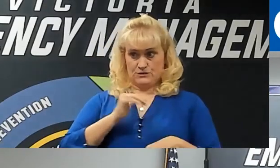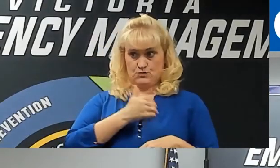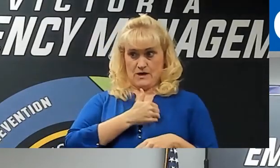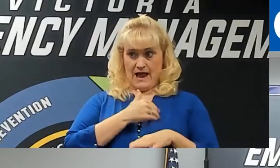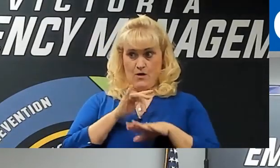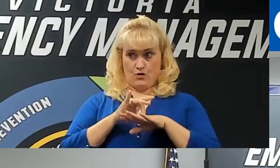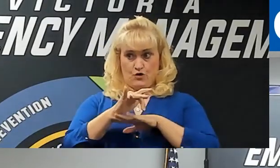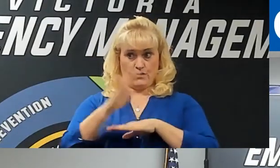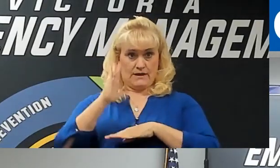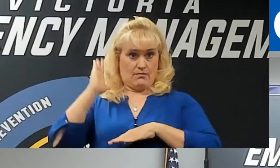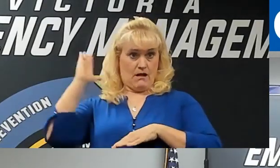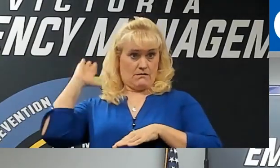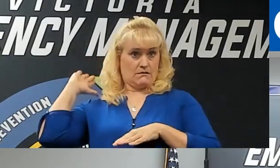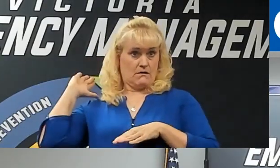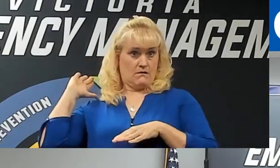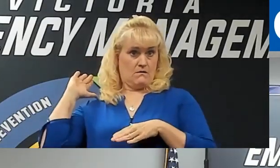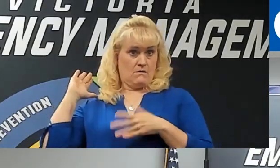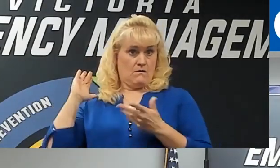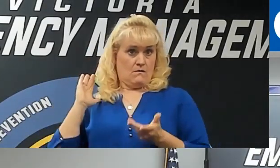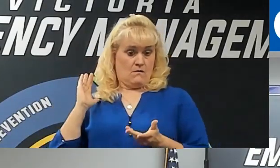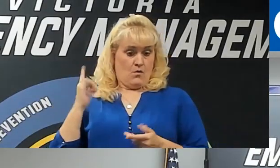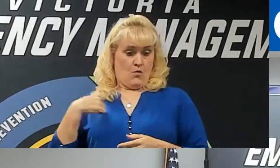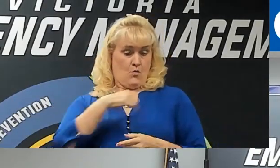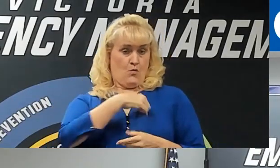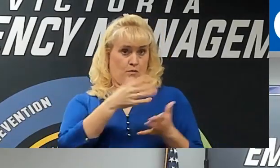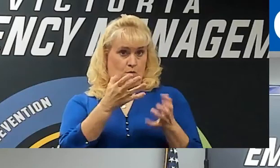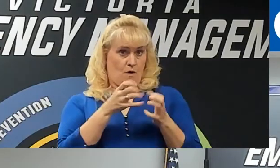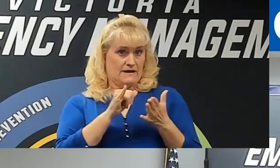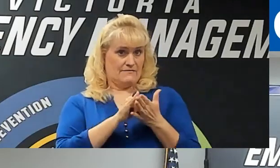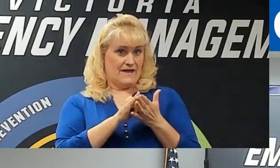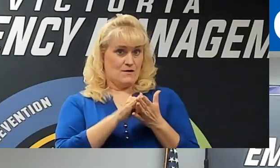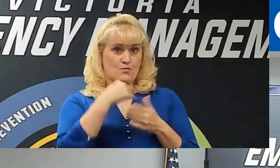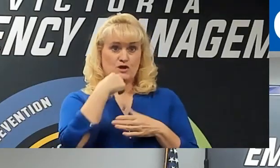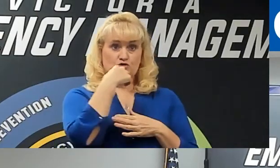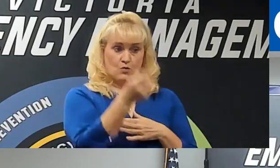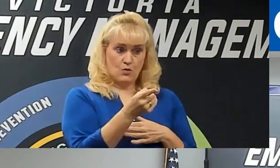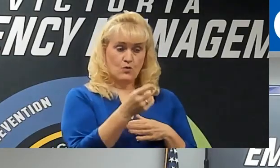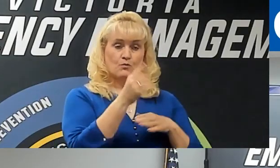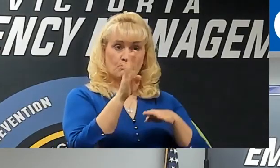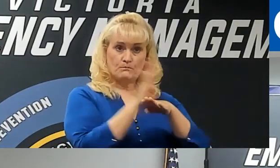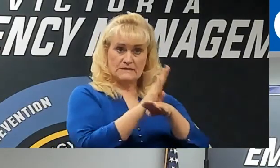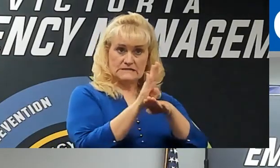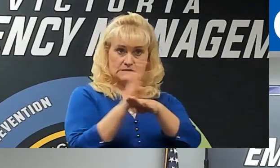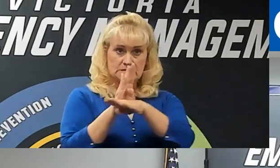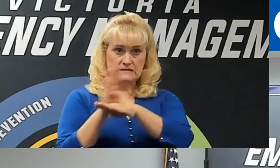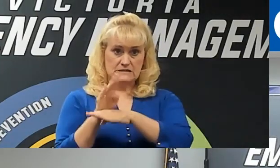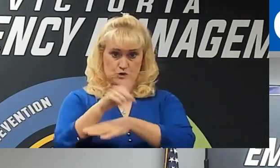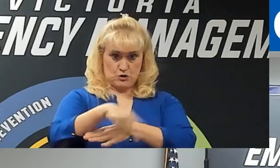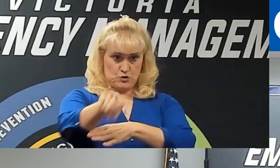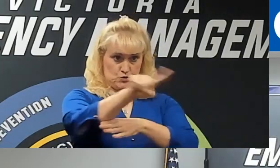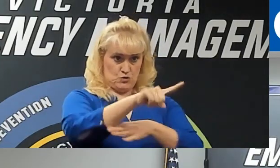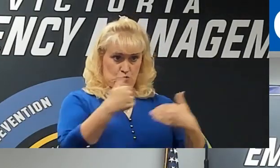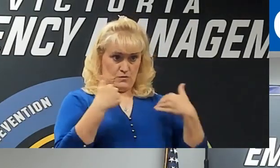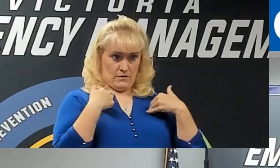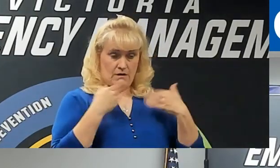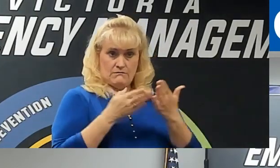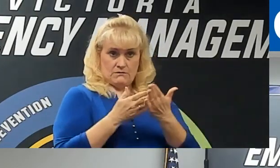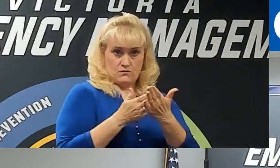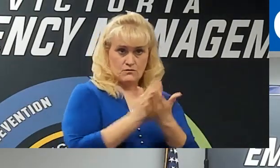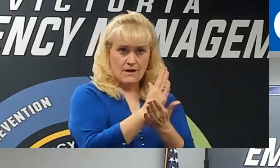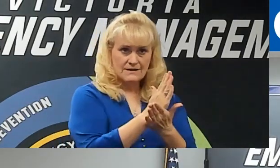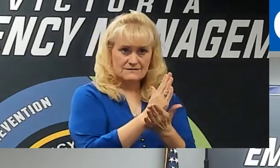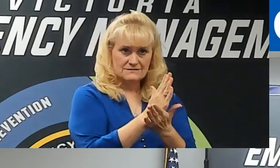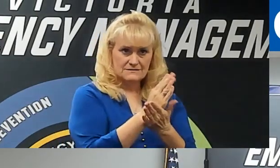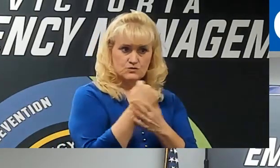suggested way back when. We reminded businesses that they have every right to request that